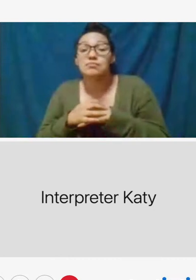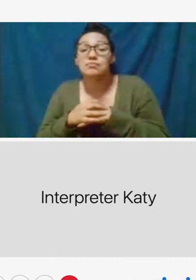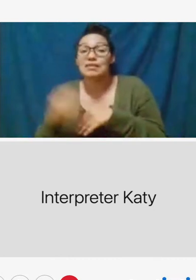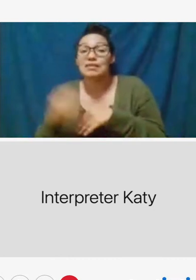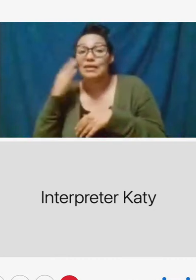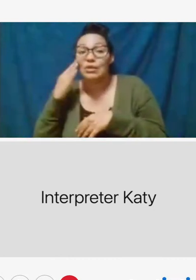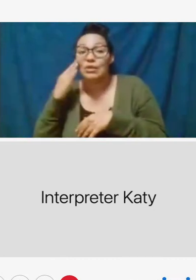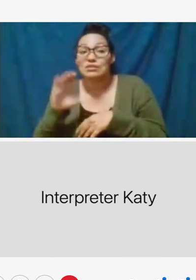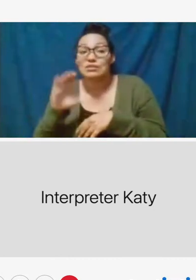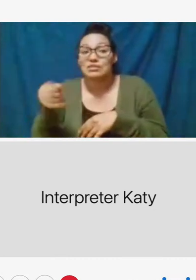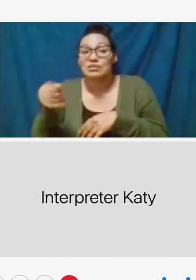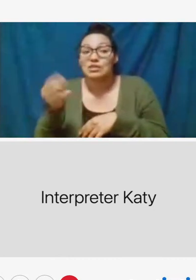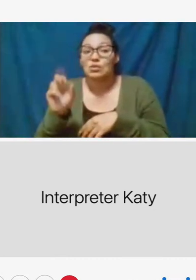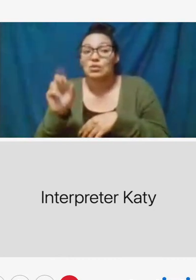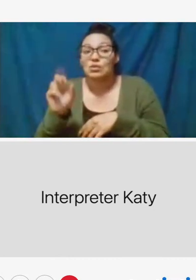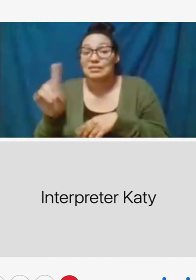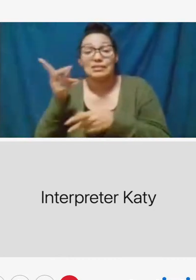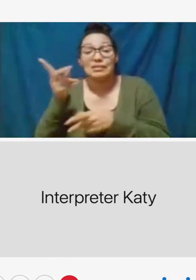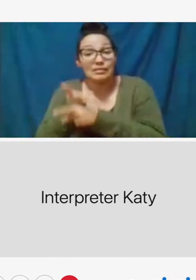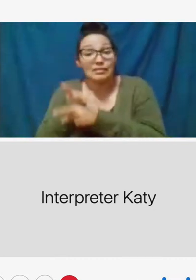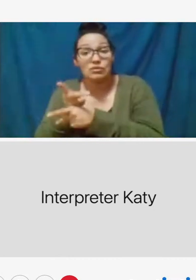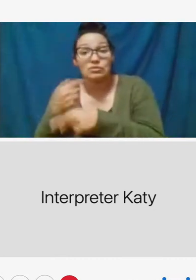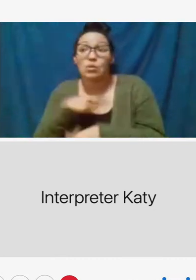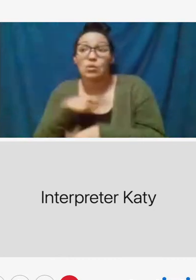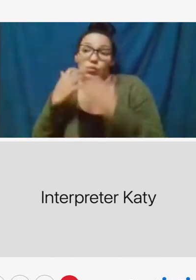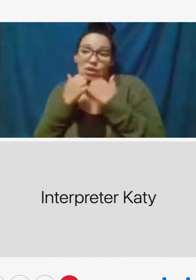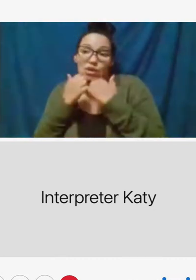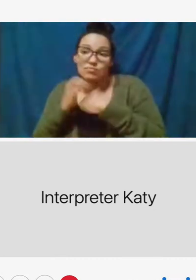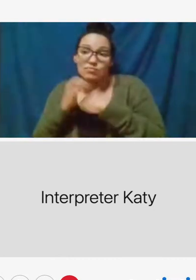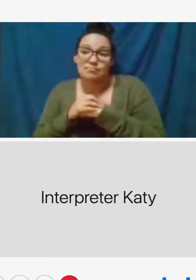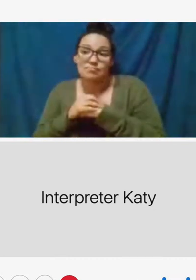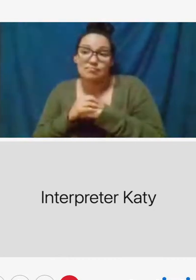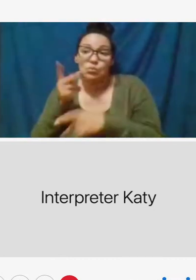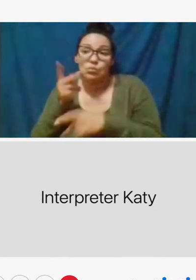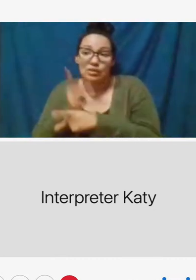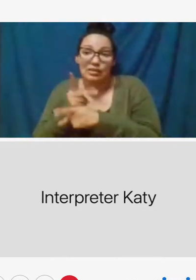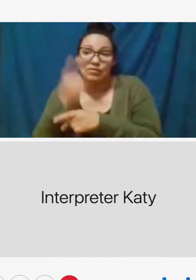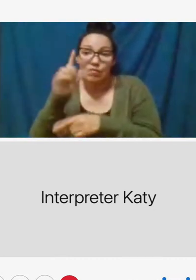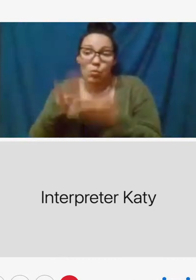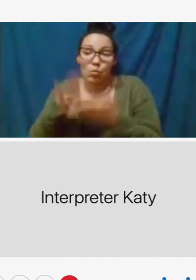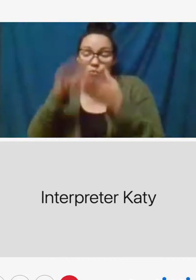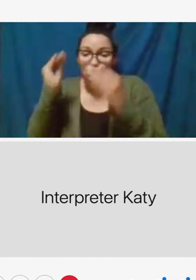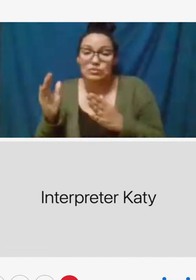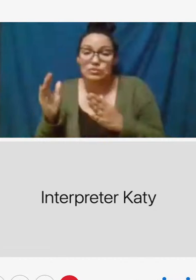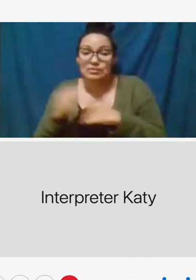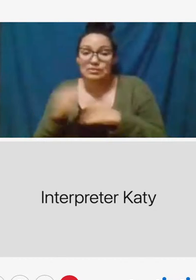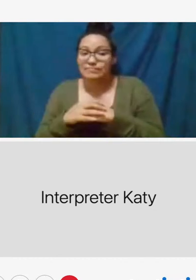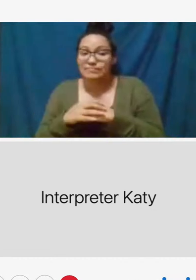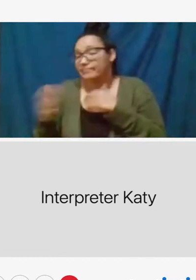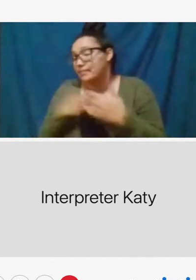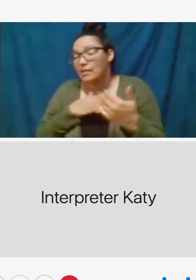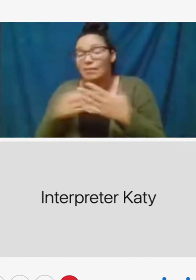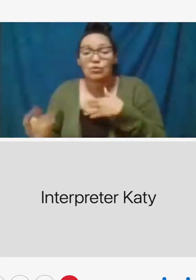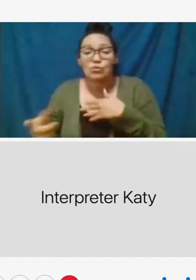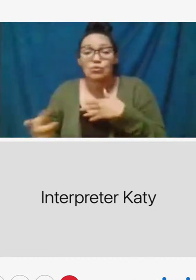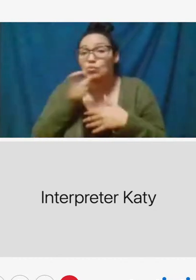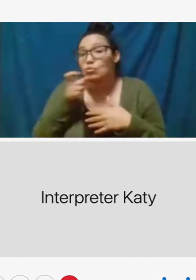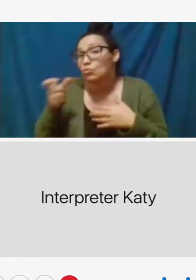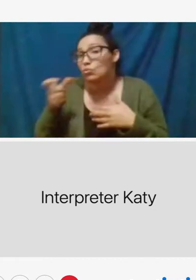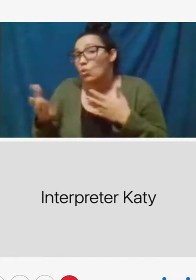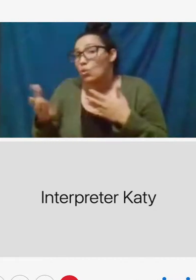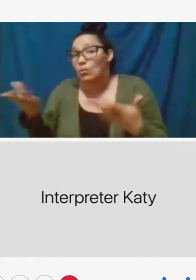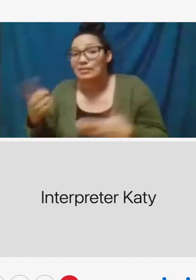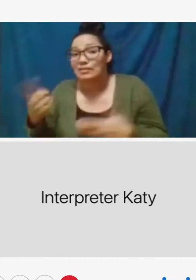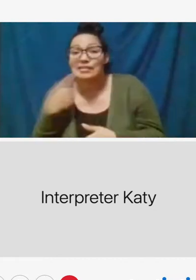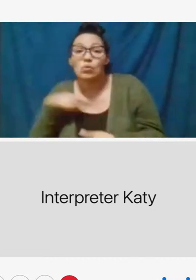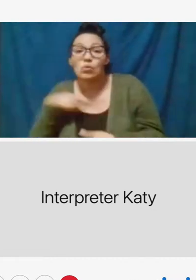cares we care we care for our students no matter who what anybody says we care for them we care for our